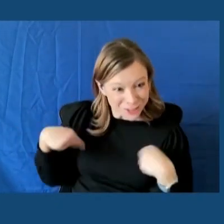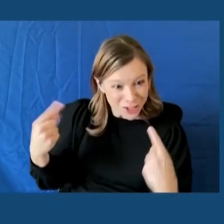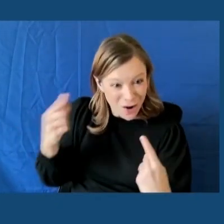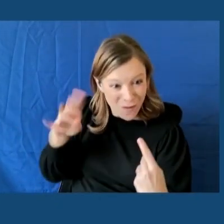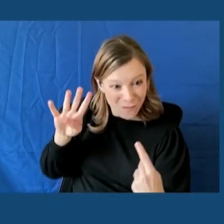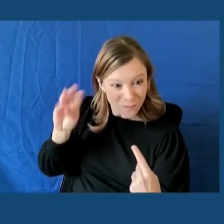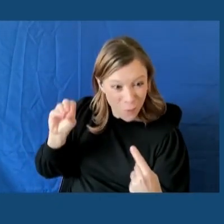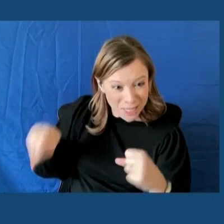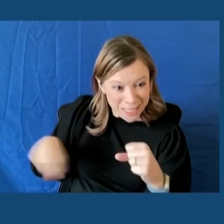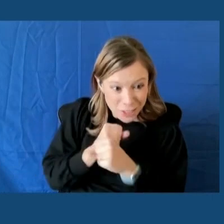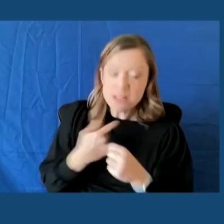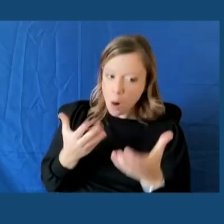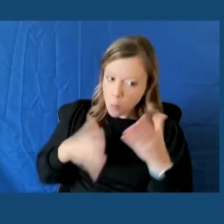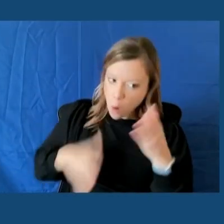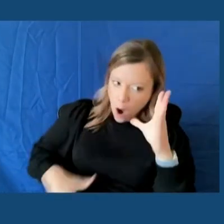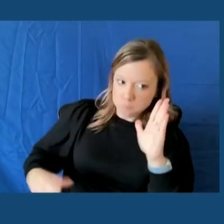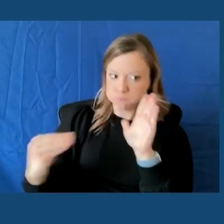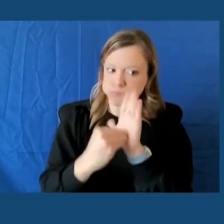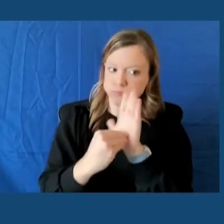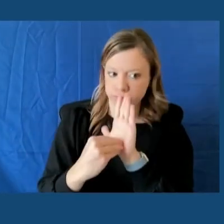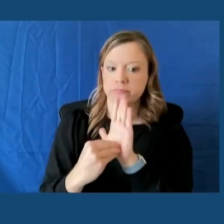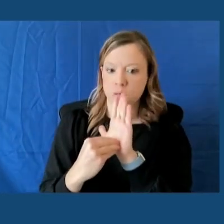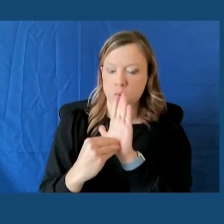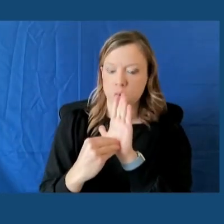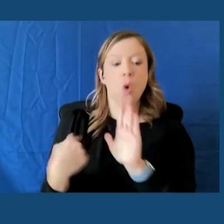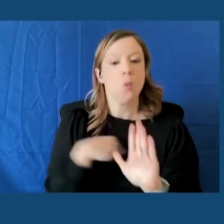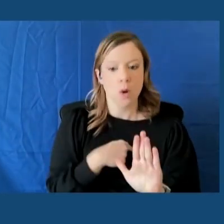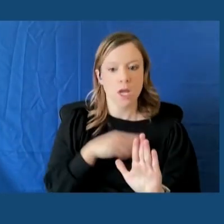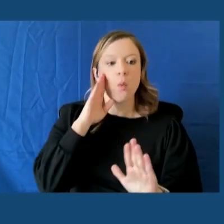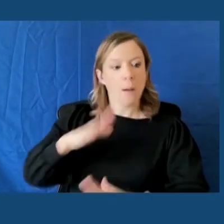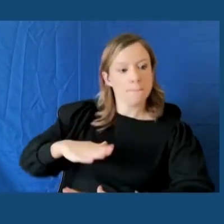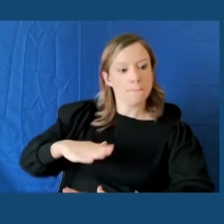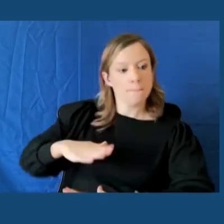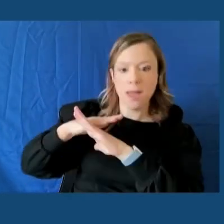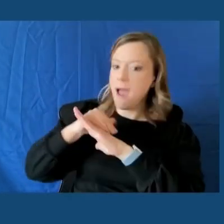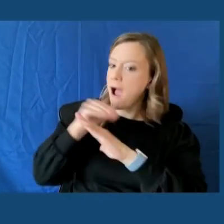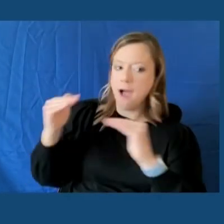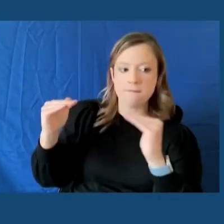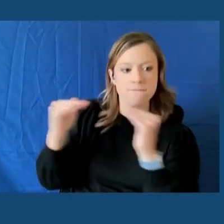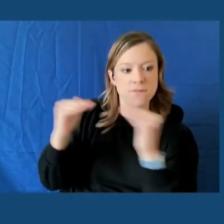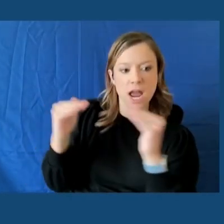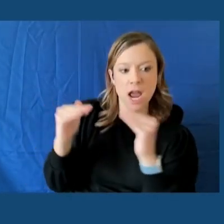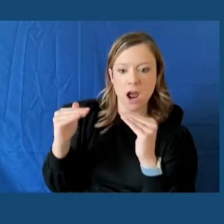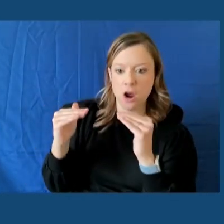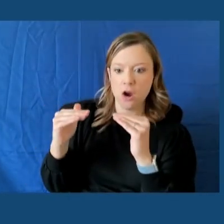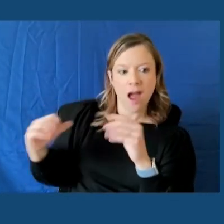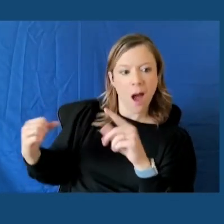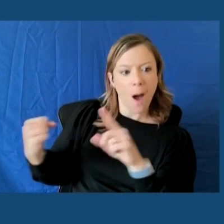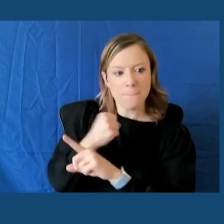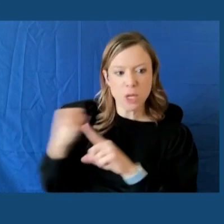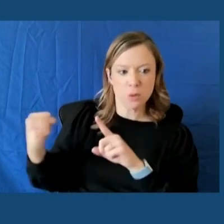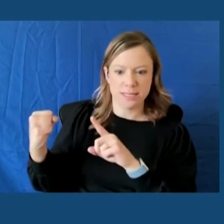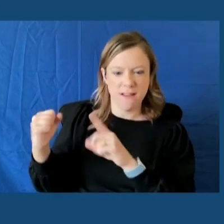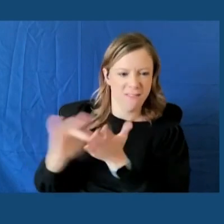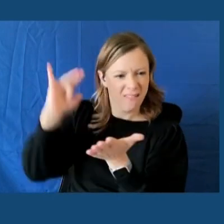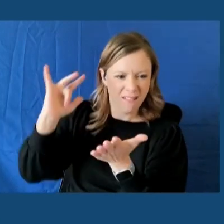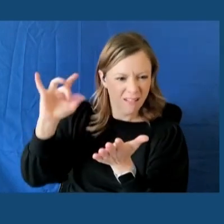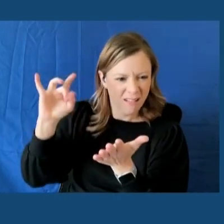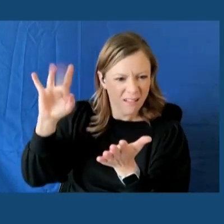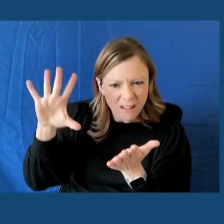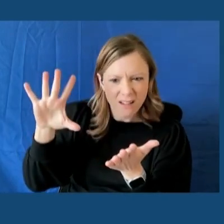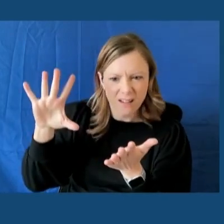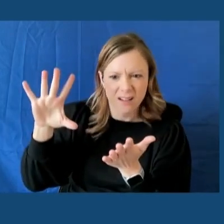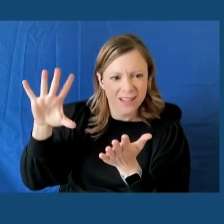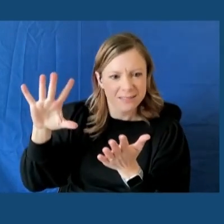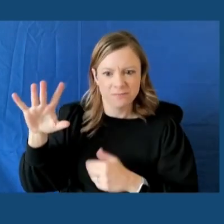We're going to prohibit unfair and abusive practices like student loan servicers pushing borrowers toward the most